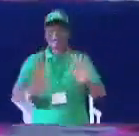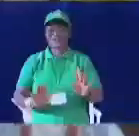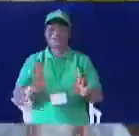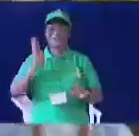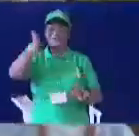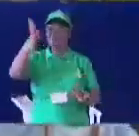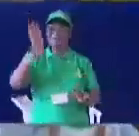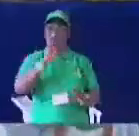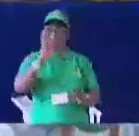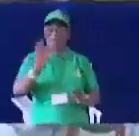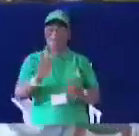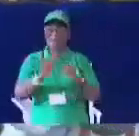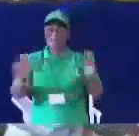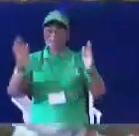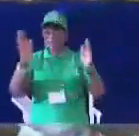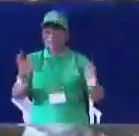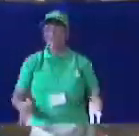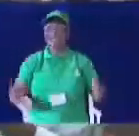Amen.